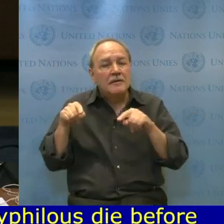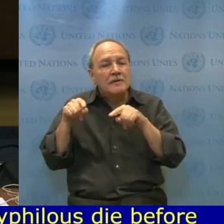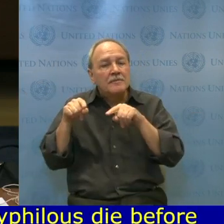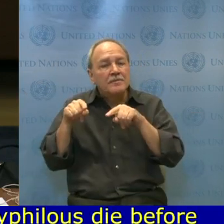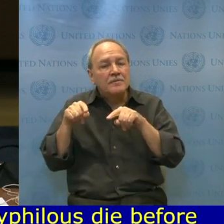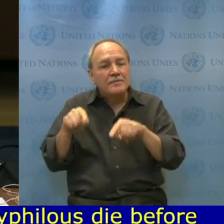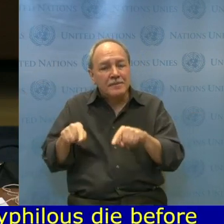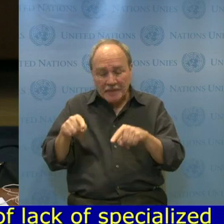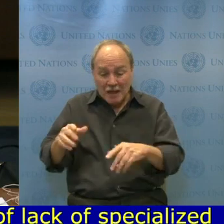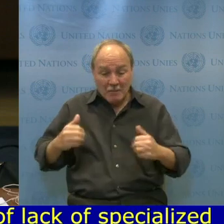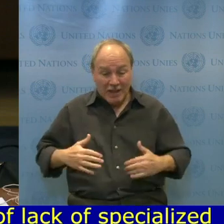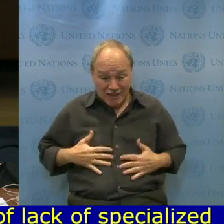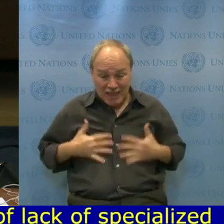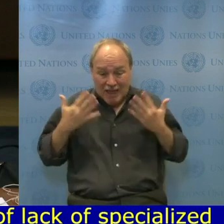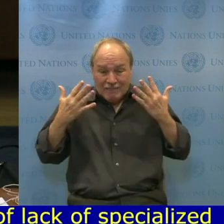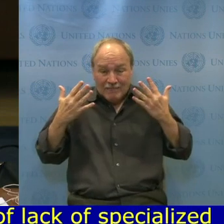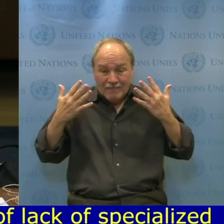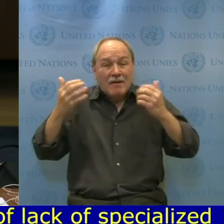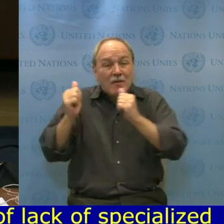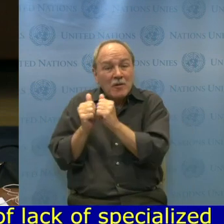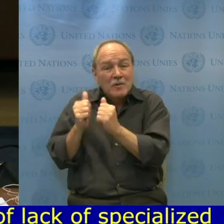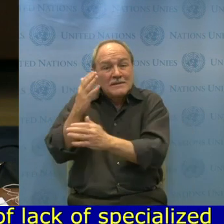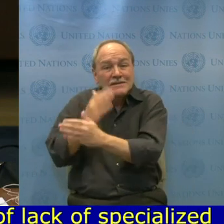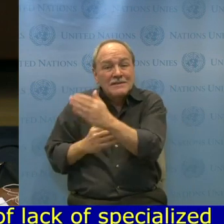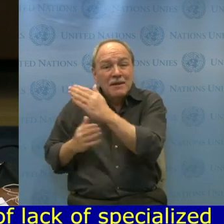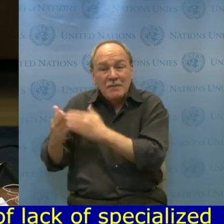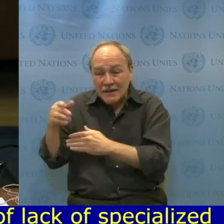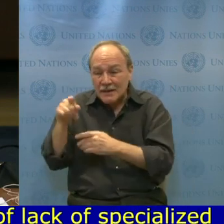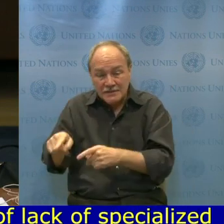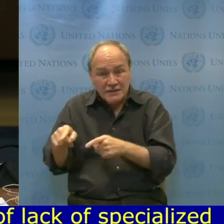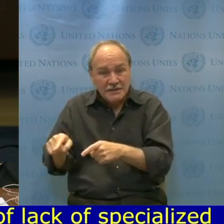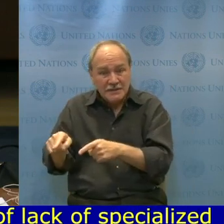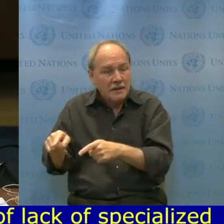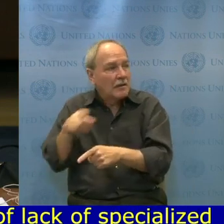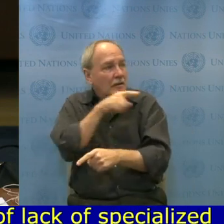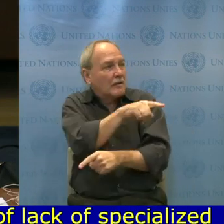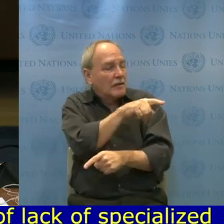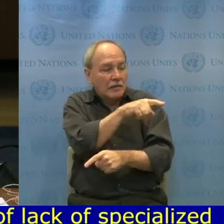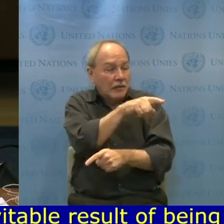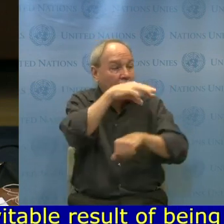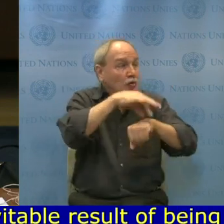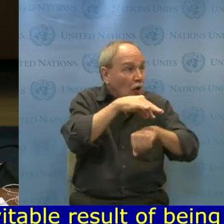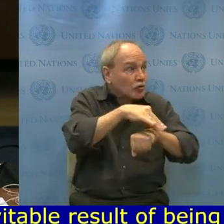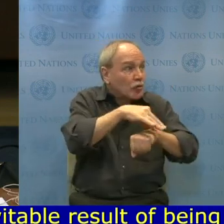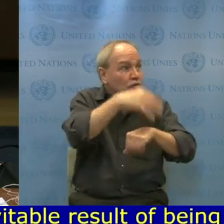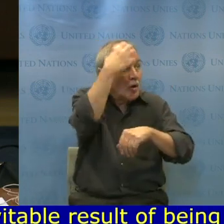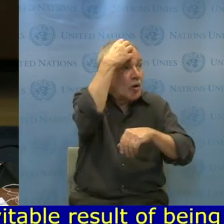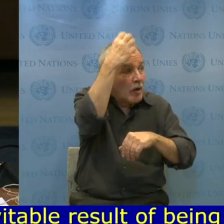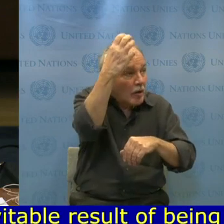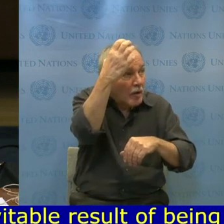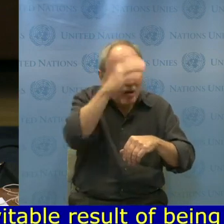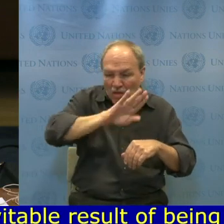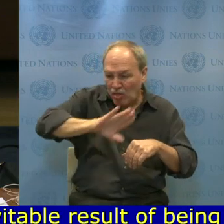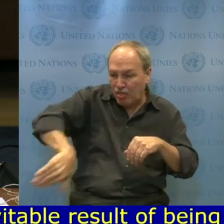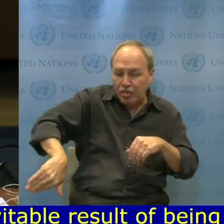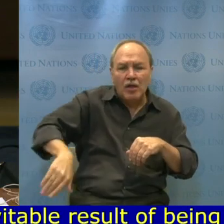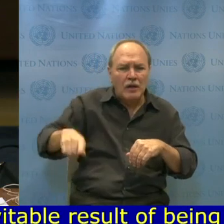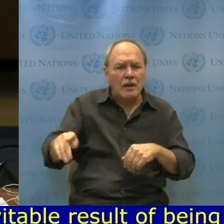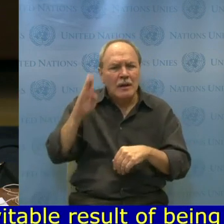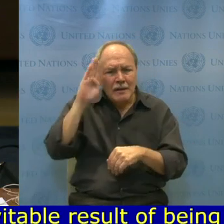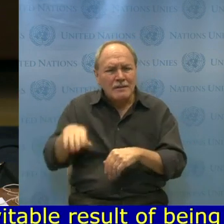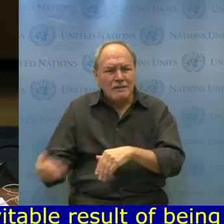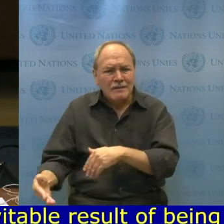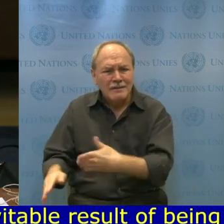a disability. It's the result of the failure of states to act. Alas, there is still a series